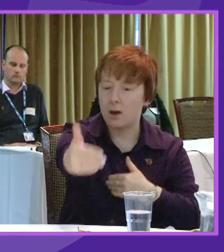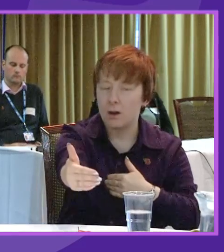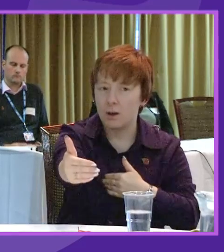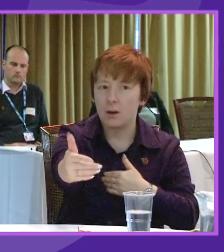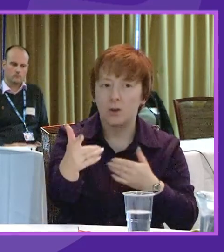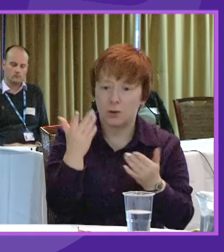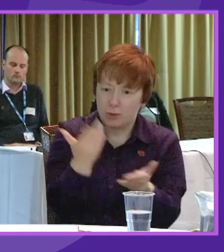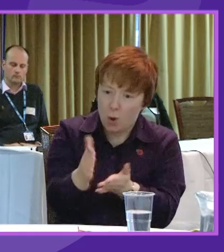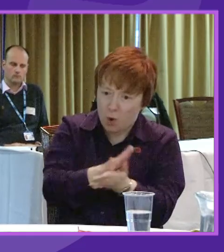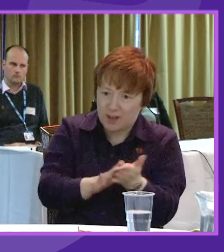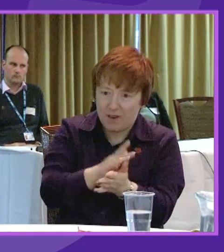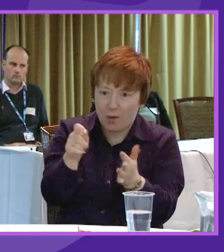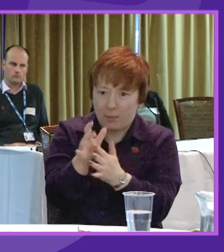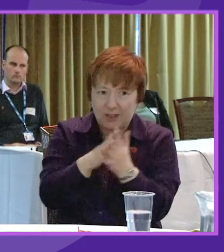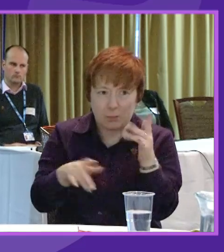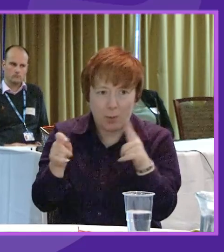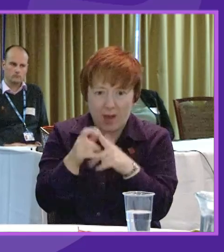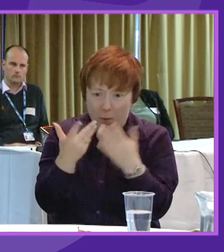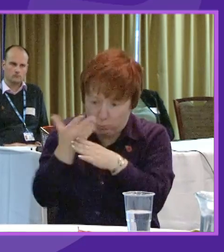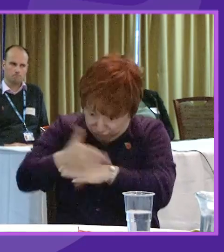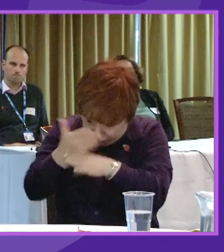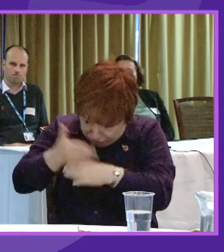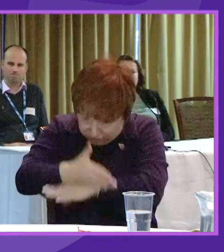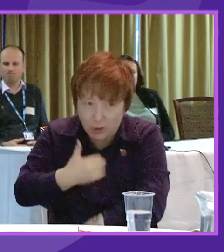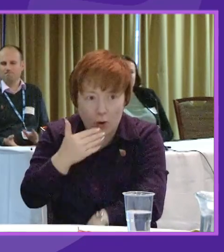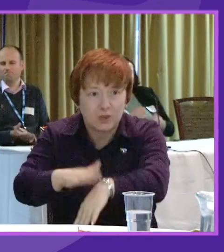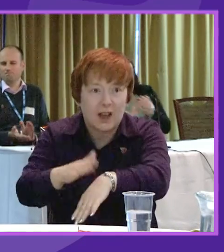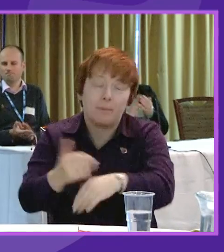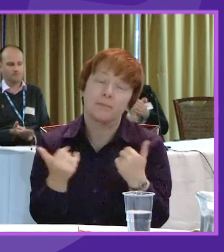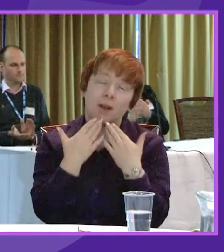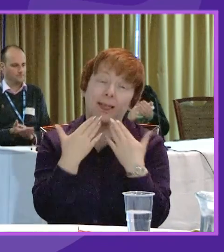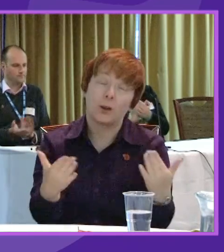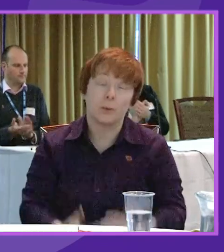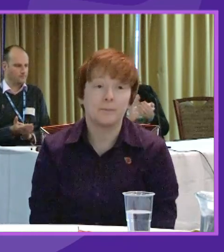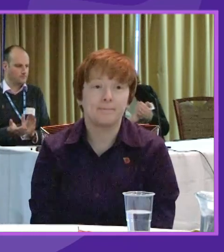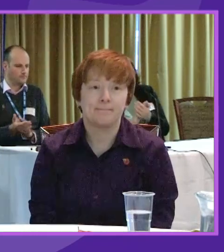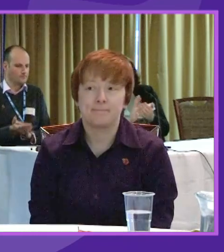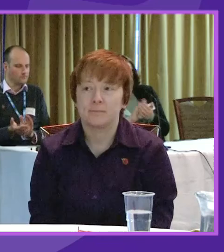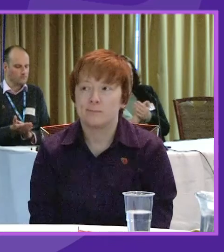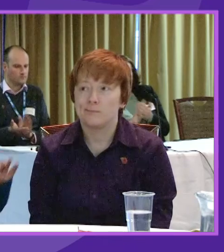for PWPs who clearly have very little space right now? Thank you.